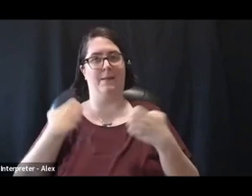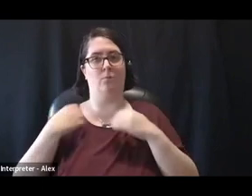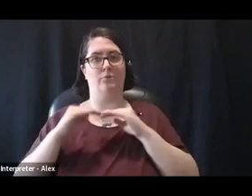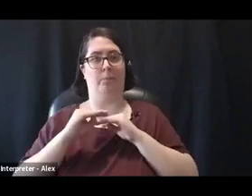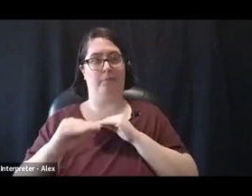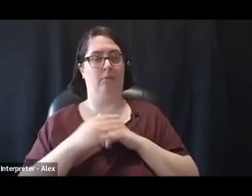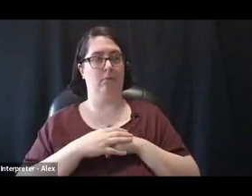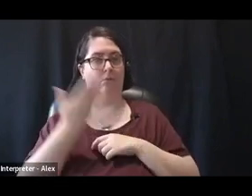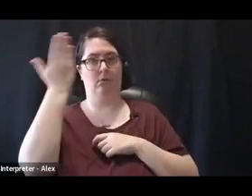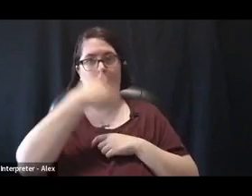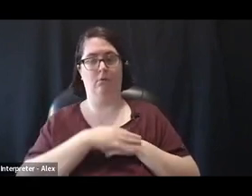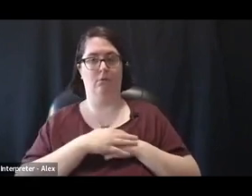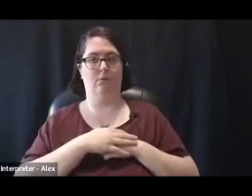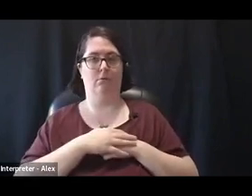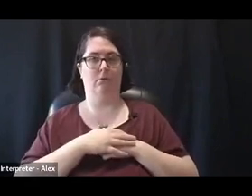like flatten